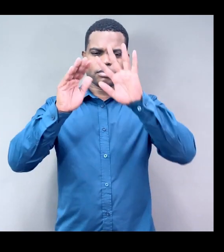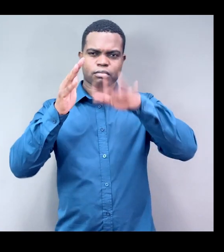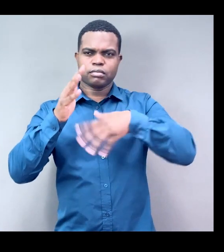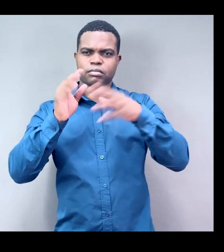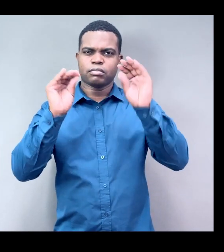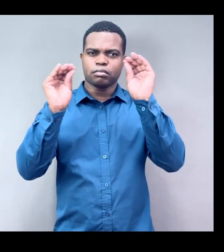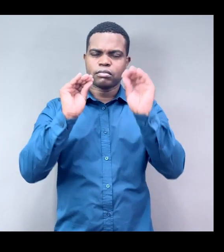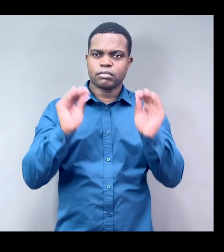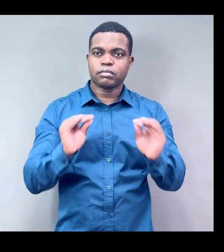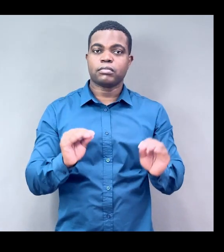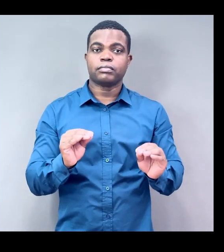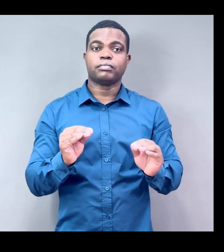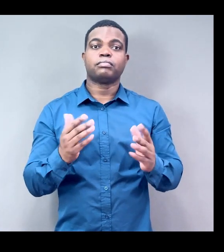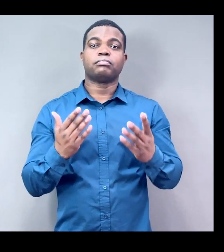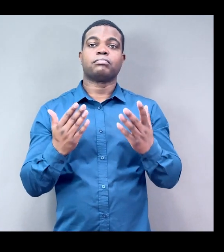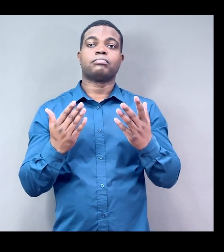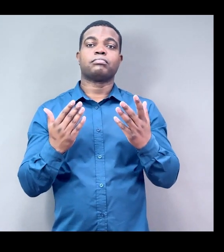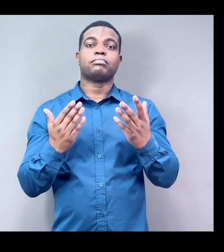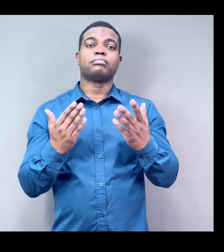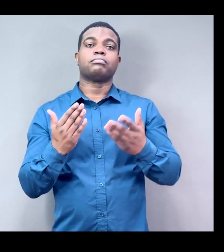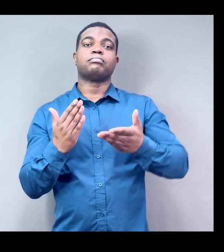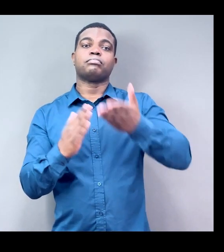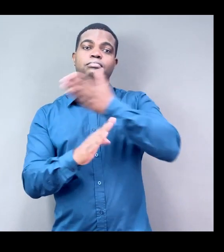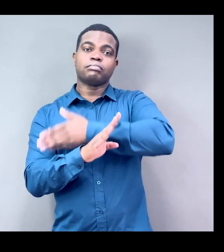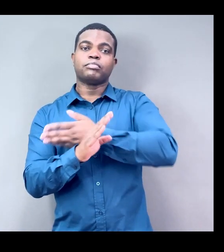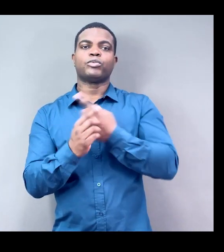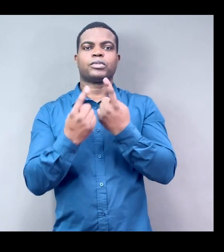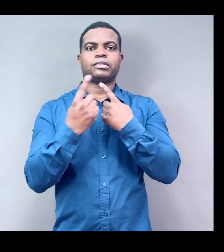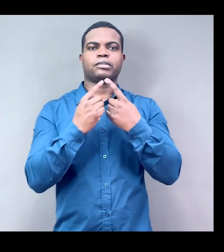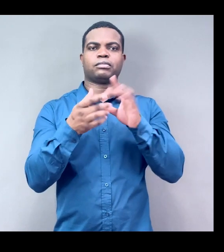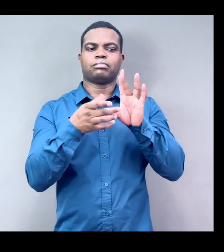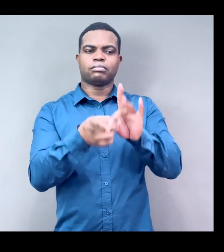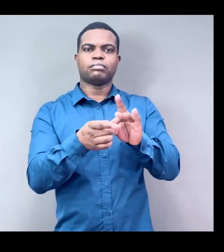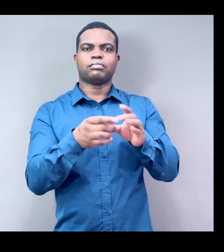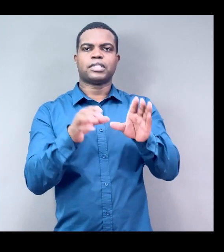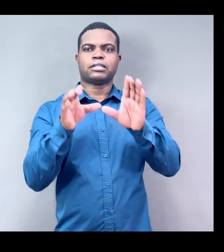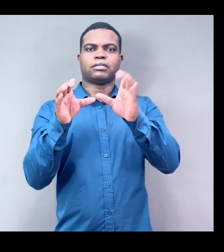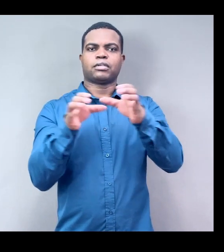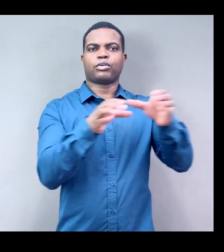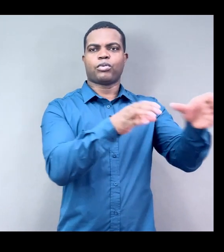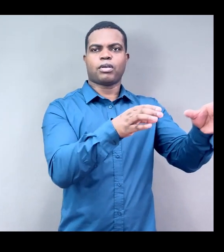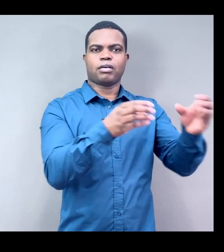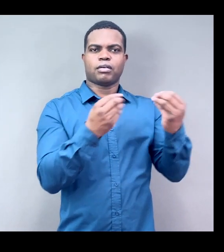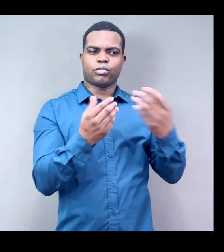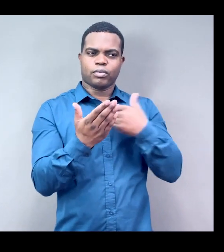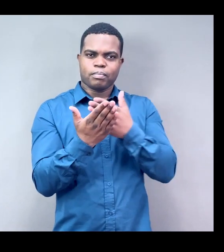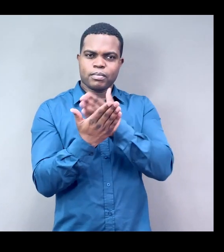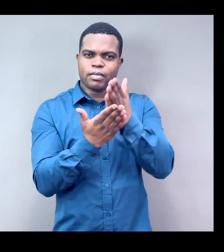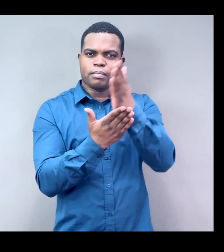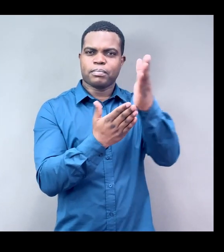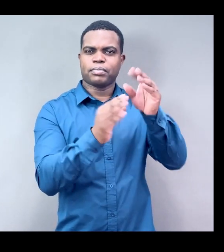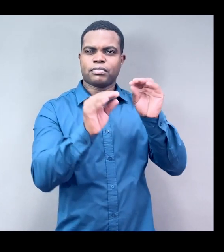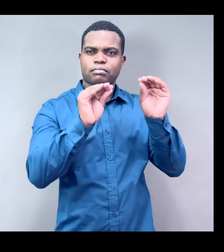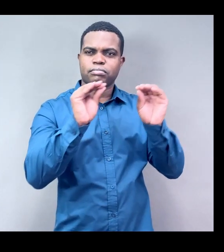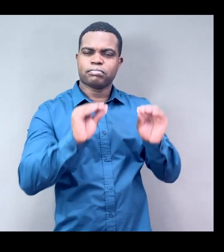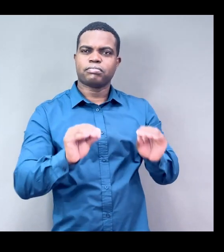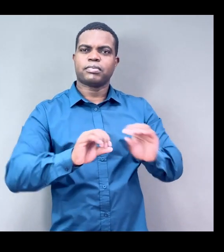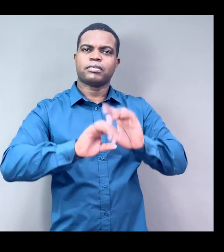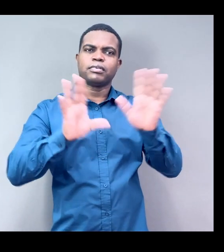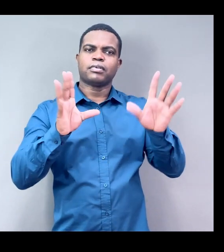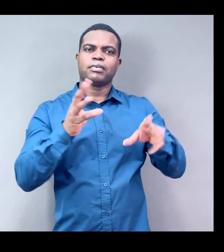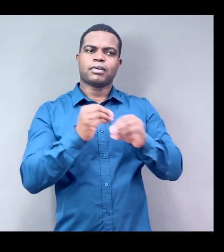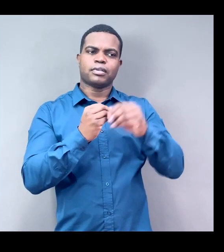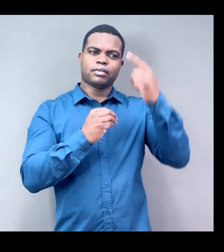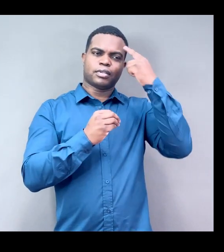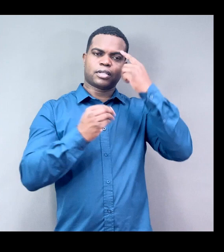engagement initiative. And there we talked about mapping of stakeholders, taking